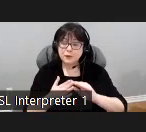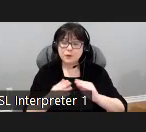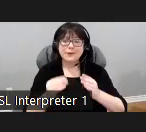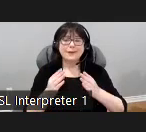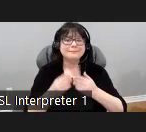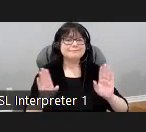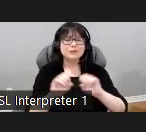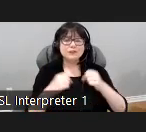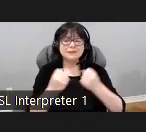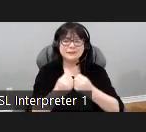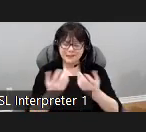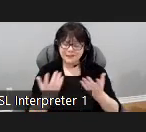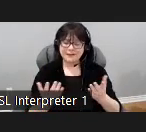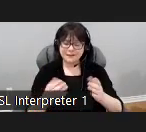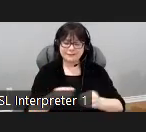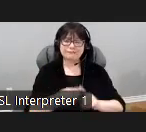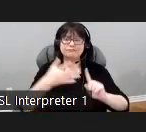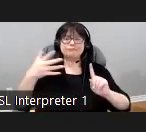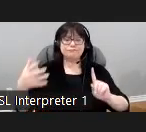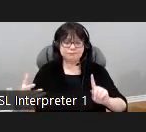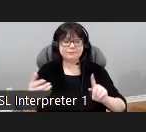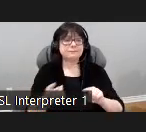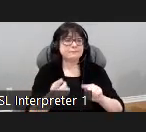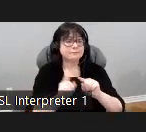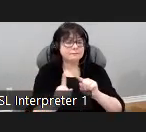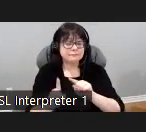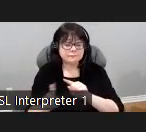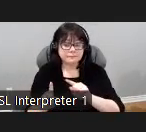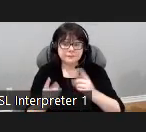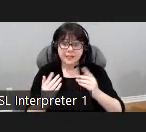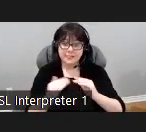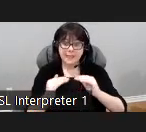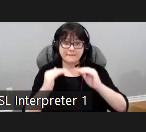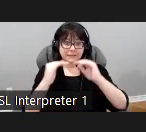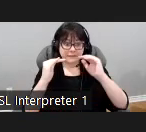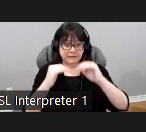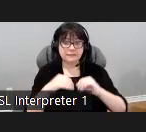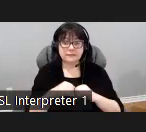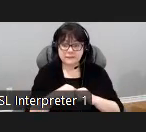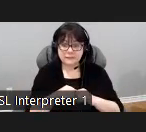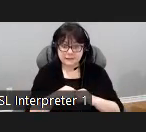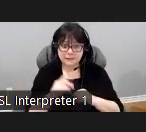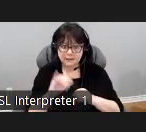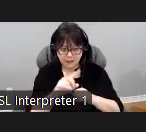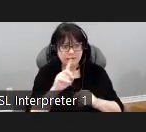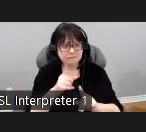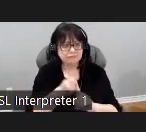sort of levels of our world impact on people, impact on their